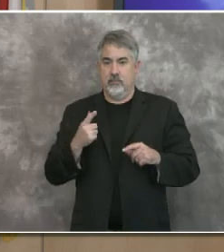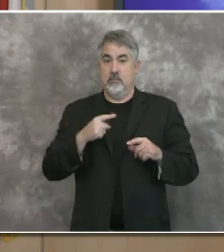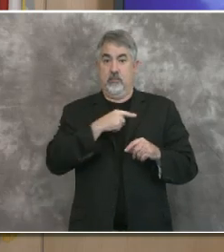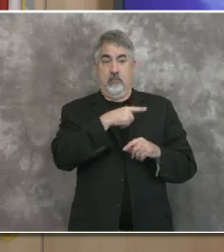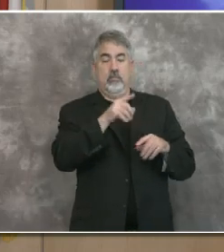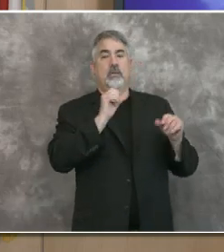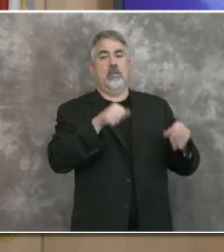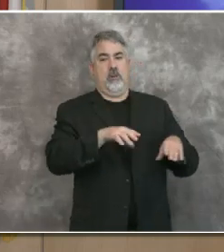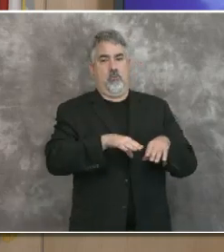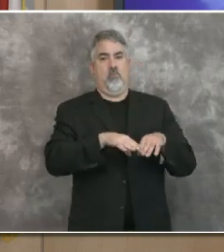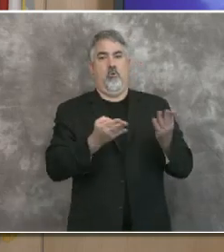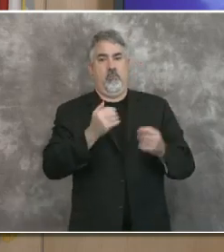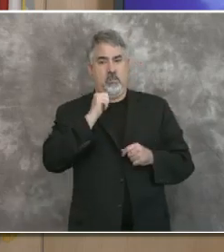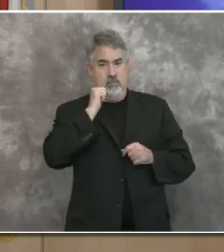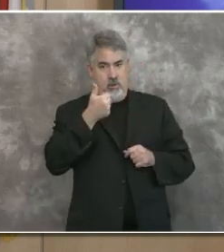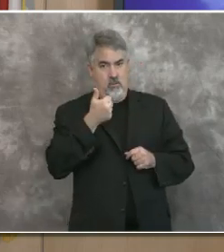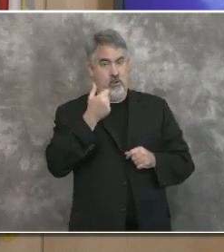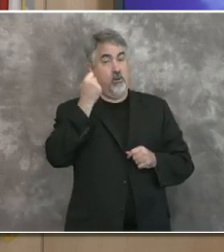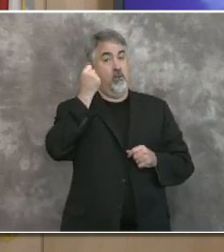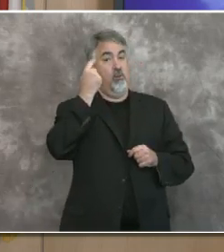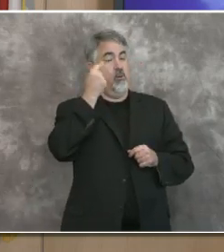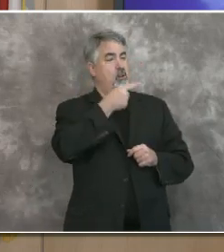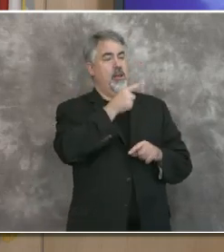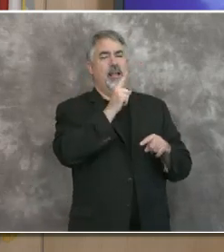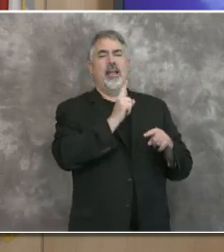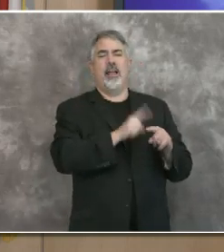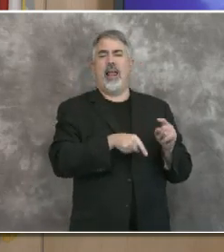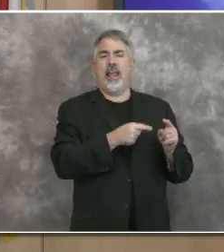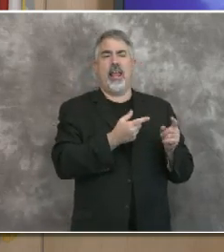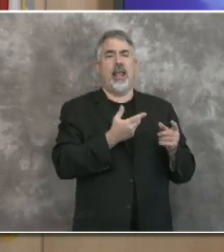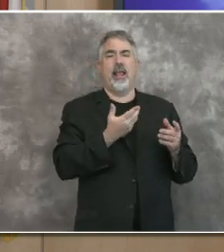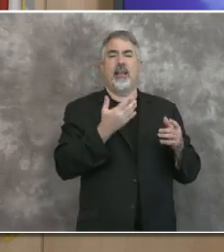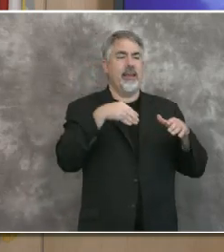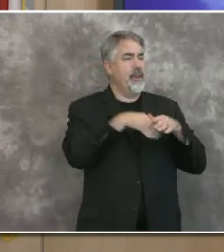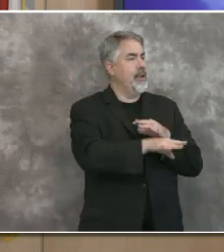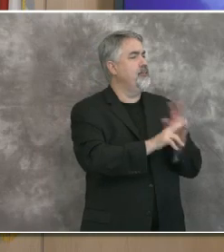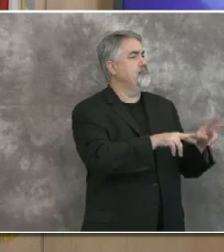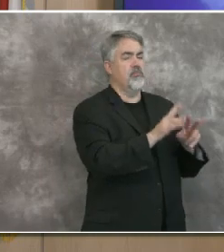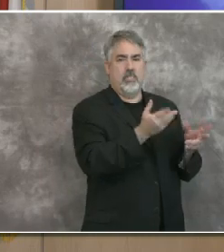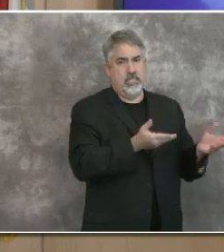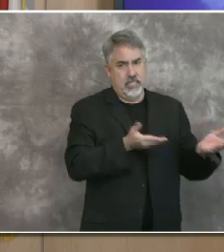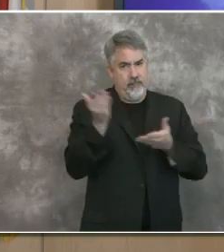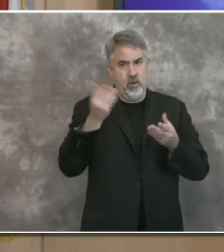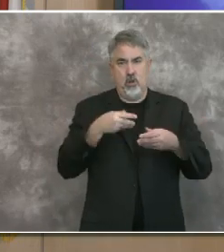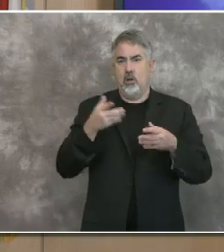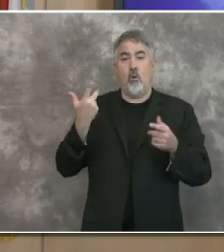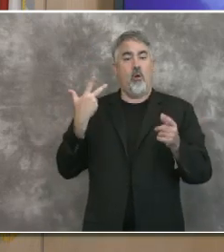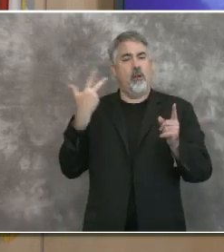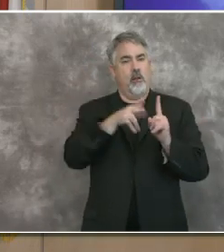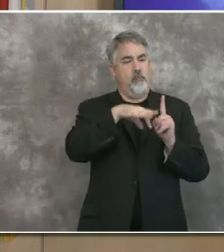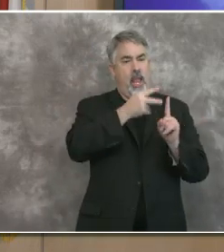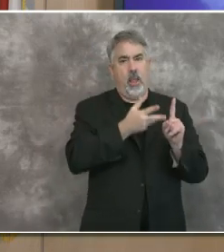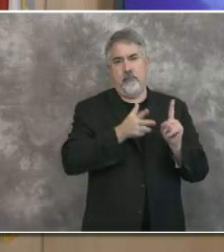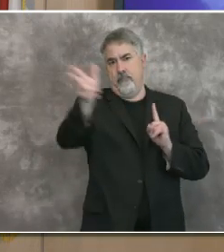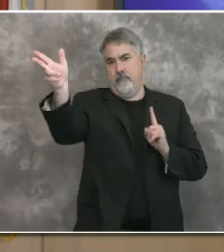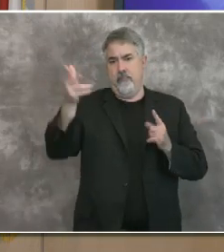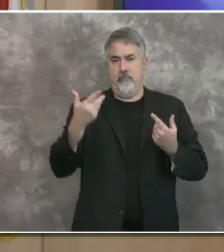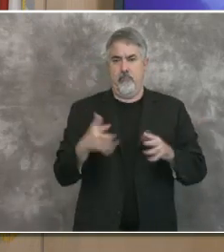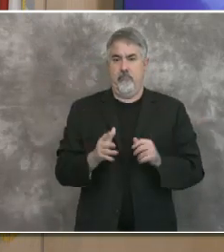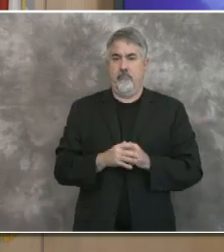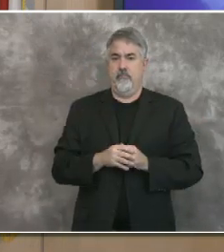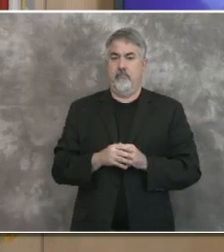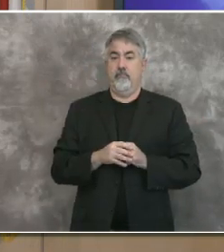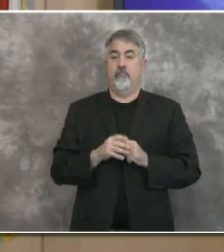tomorrow for delivery and curbside pickup only. It is also allowable for manufacturing